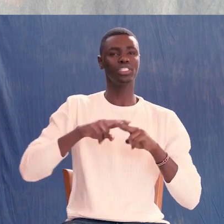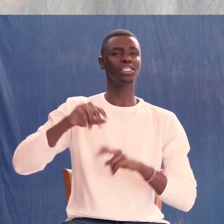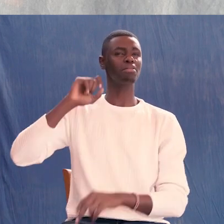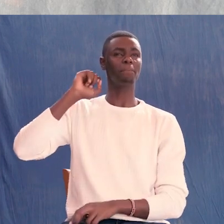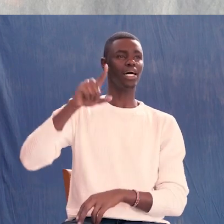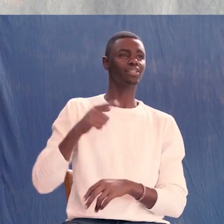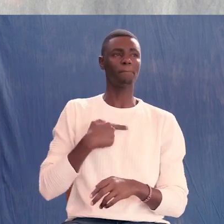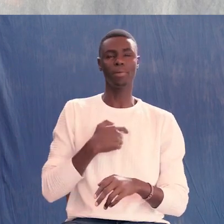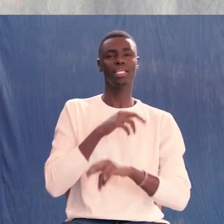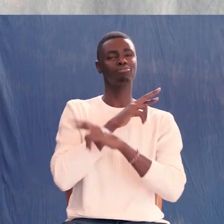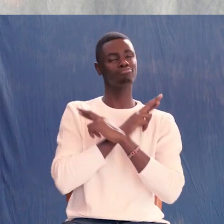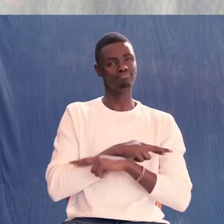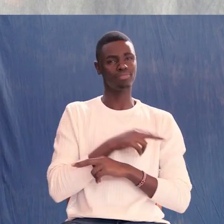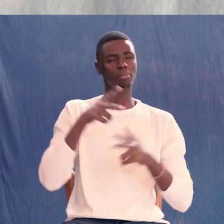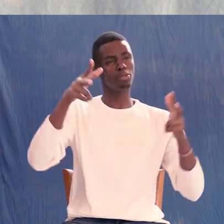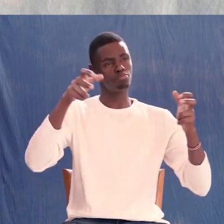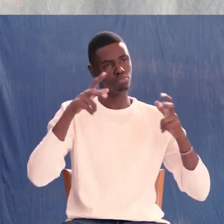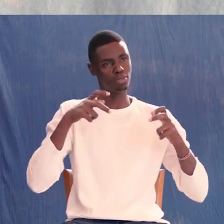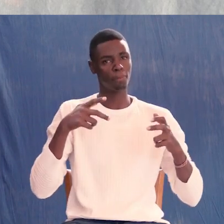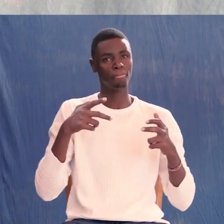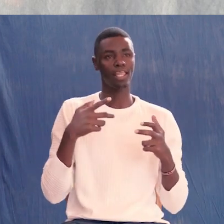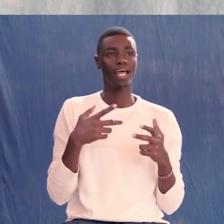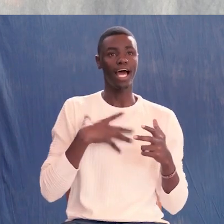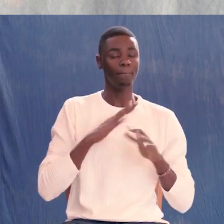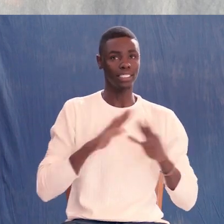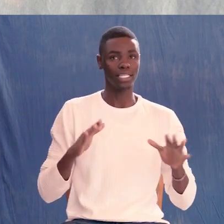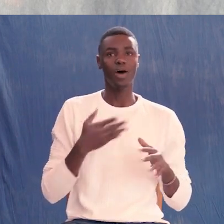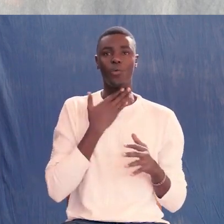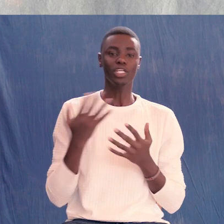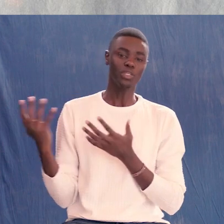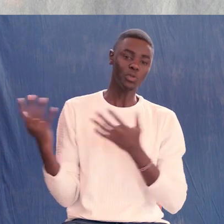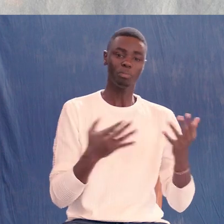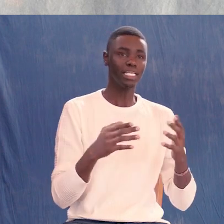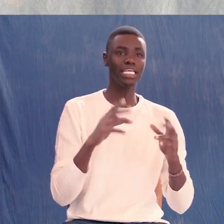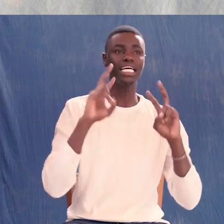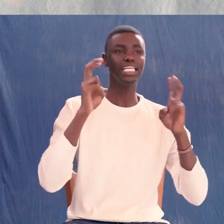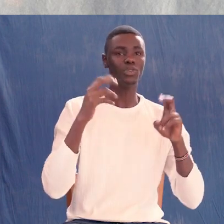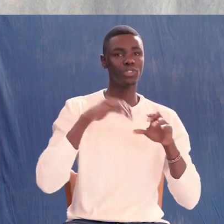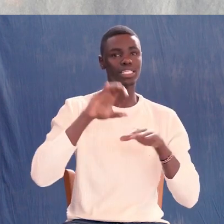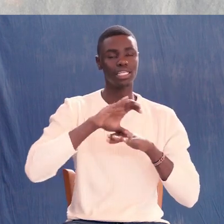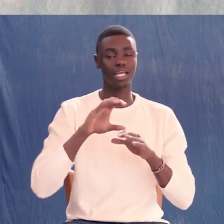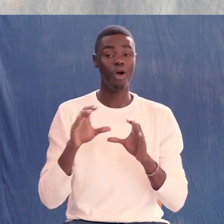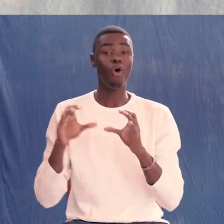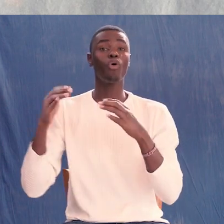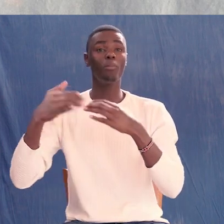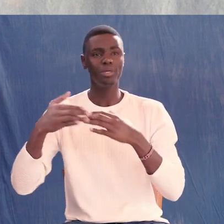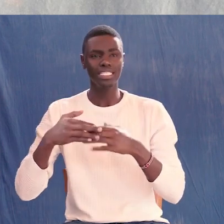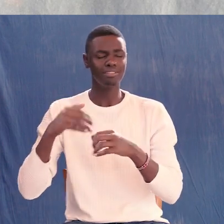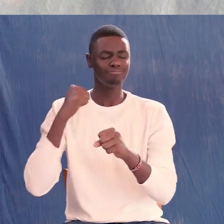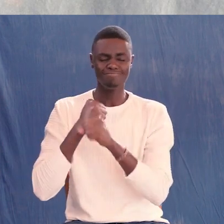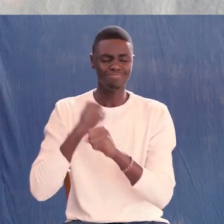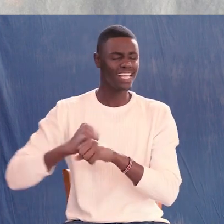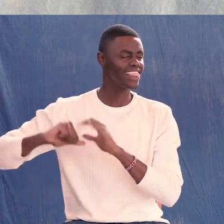I come in last, I go out first. Now you want me to bring this issue before the church? Community takes too much work.